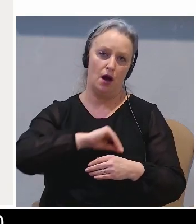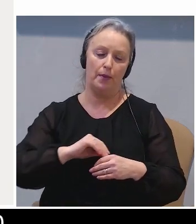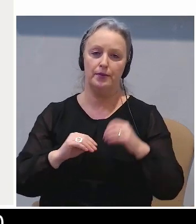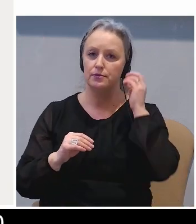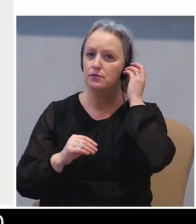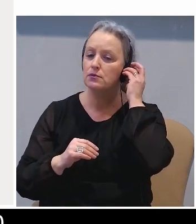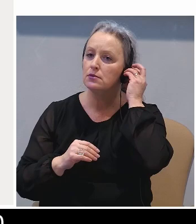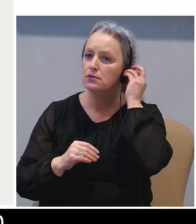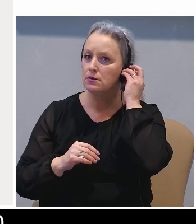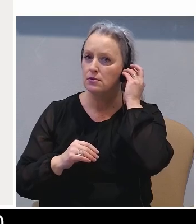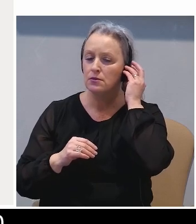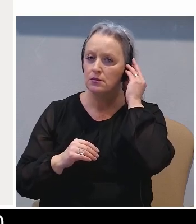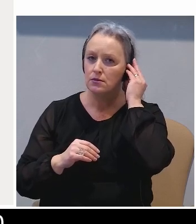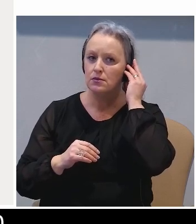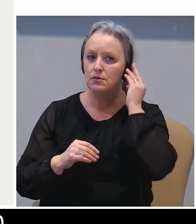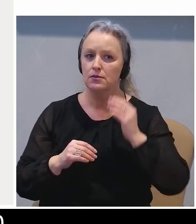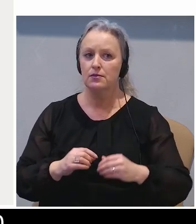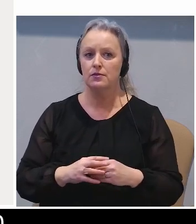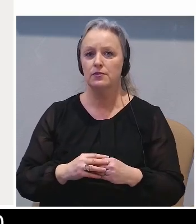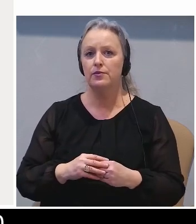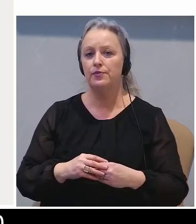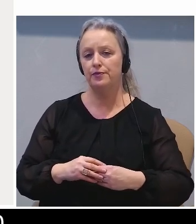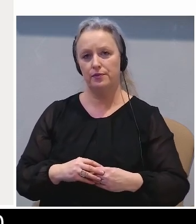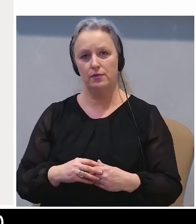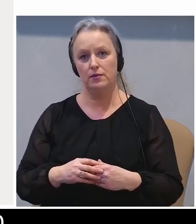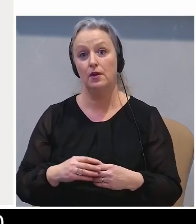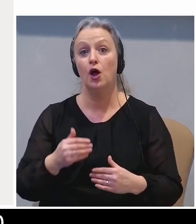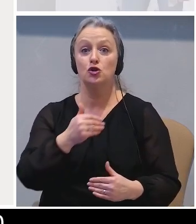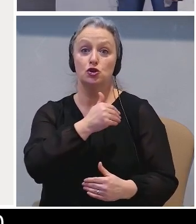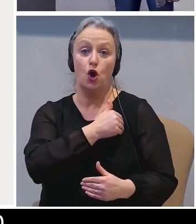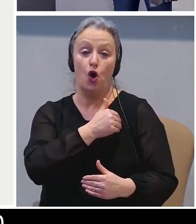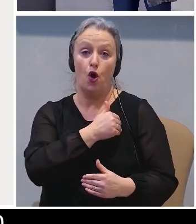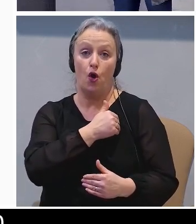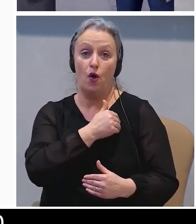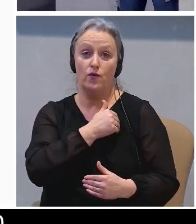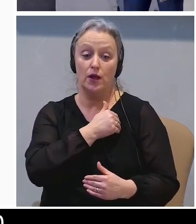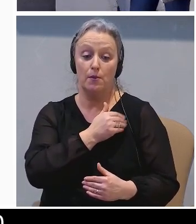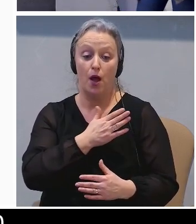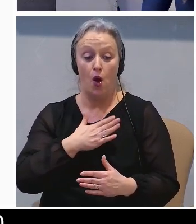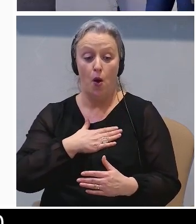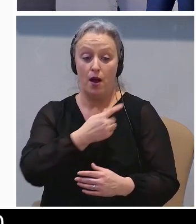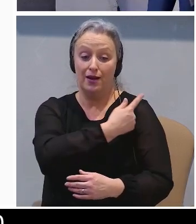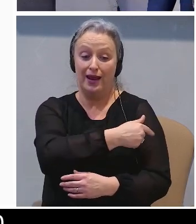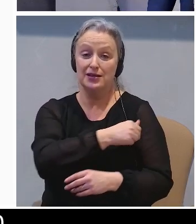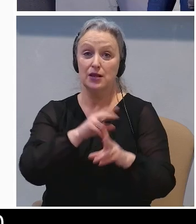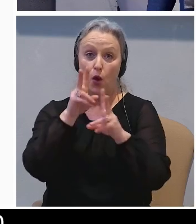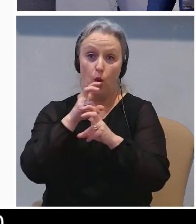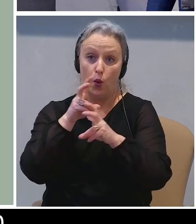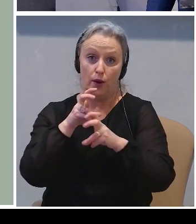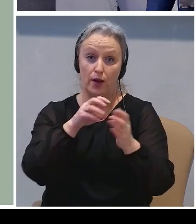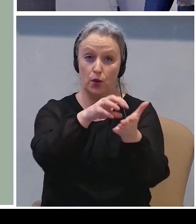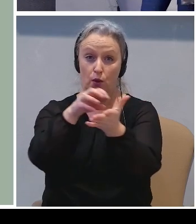grow also the community of clinical trial units in the country and participate in multinational trials. How does it